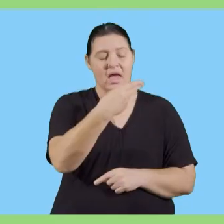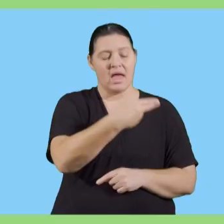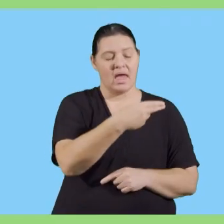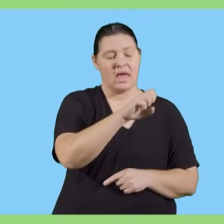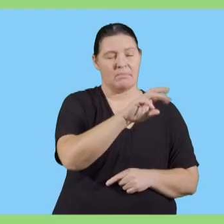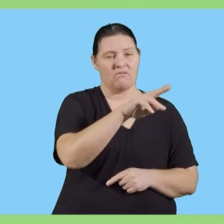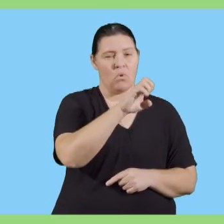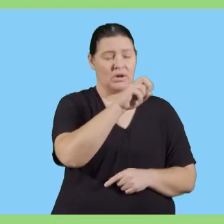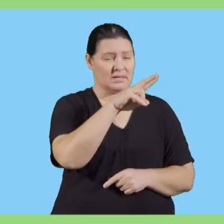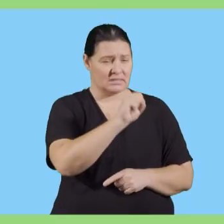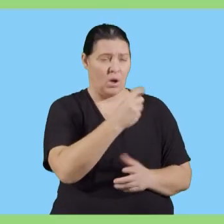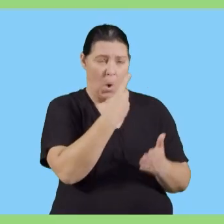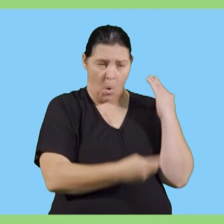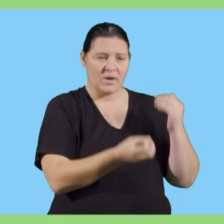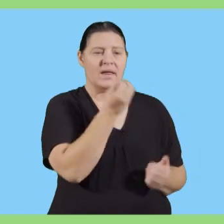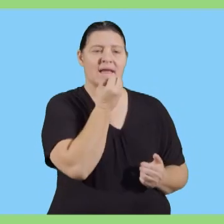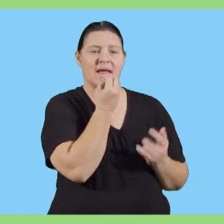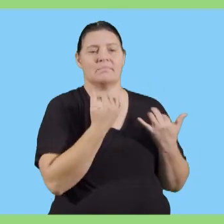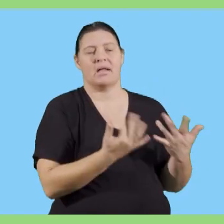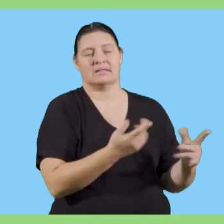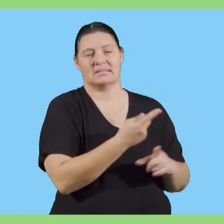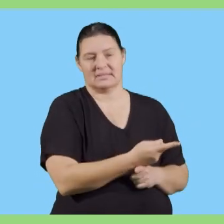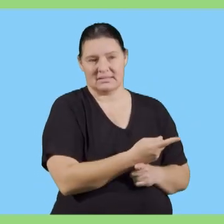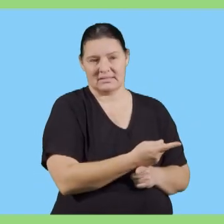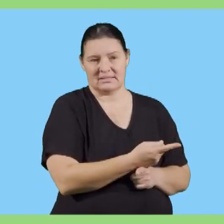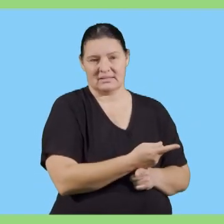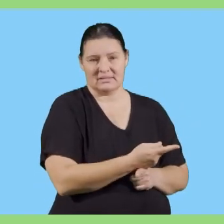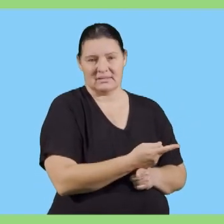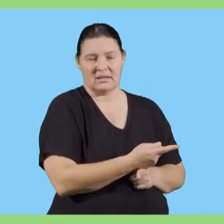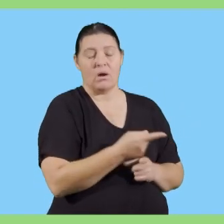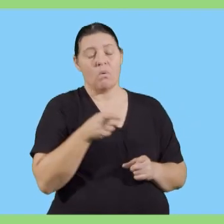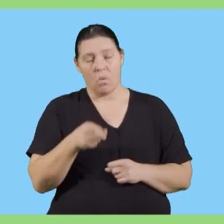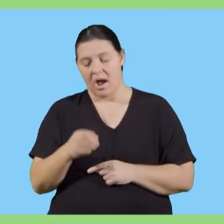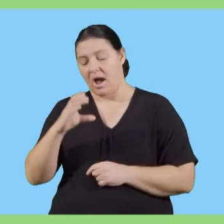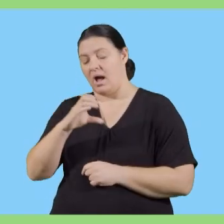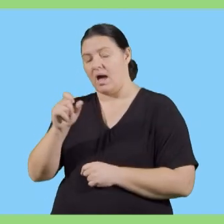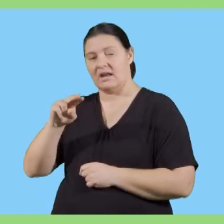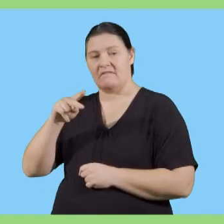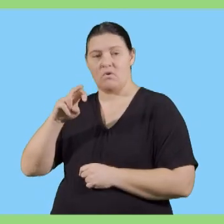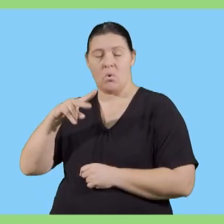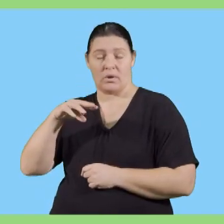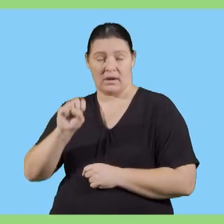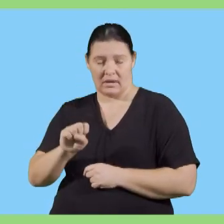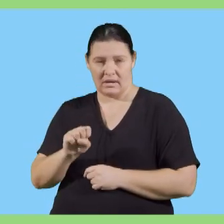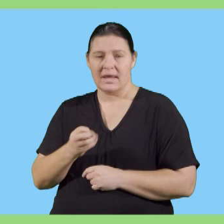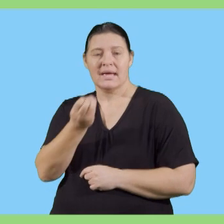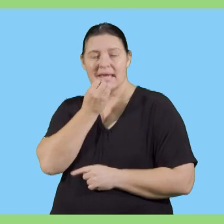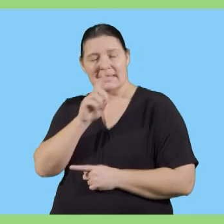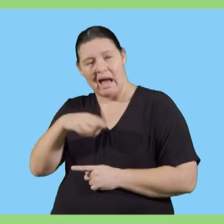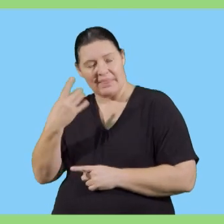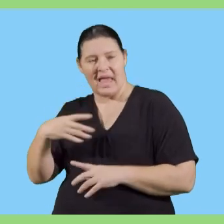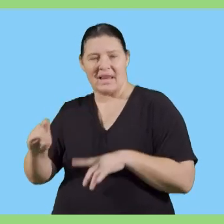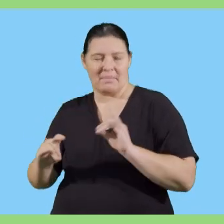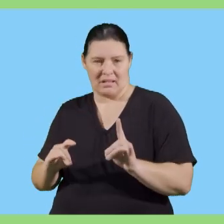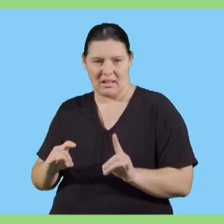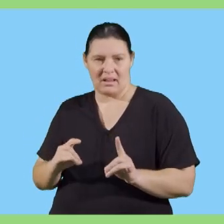a carnivore eats another animal, and an omnivore eats both plants and animals. So now we are saying